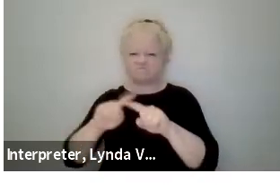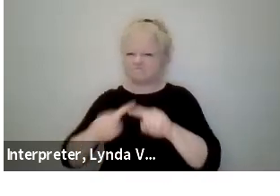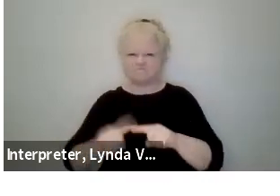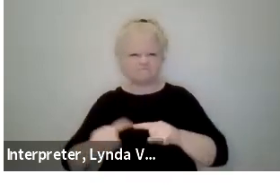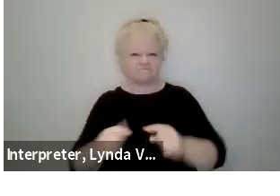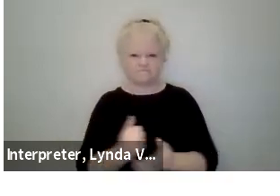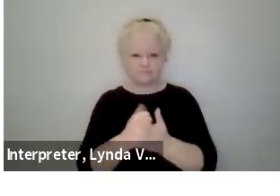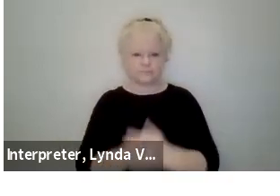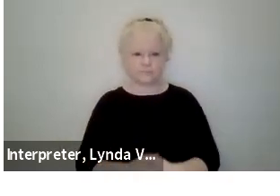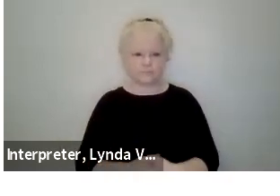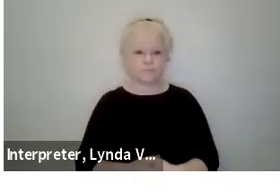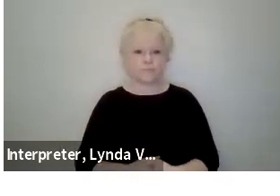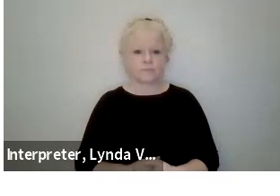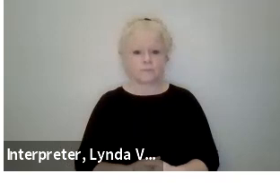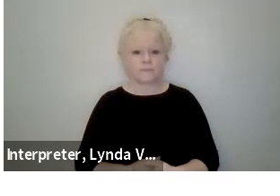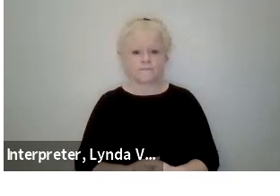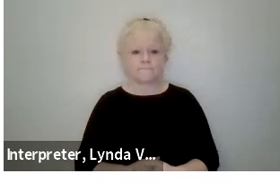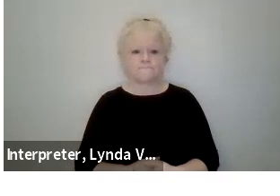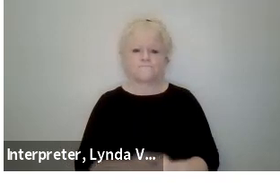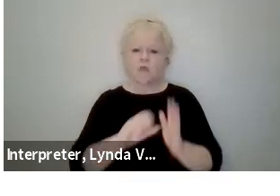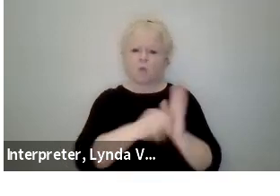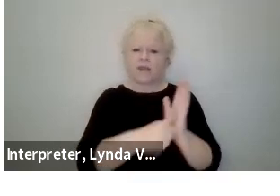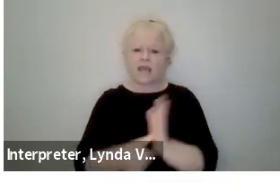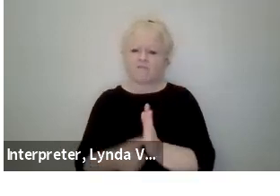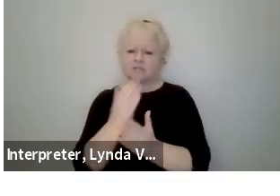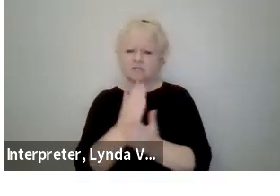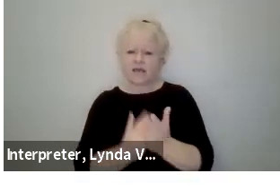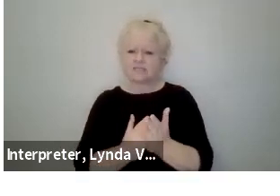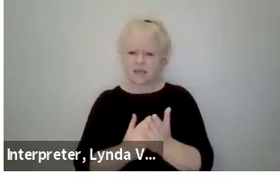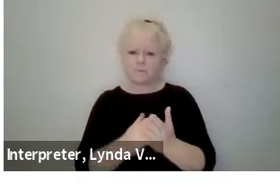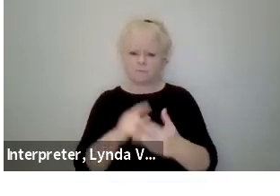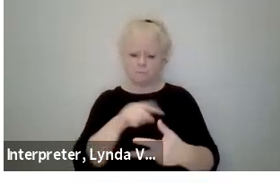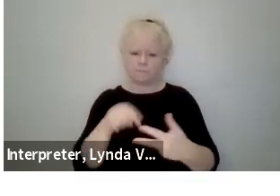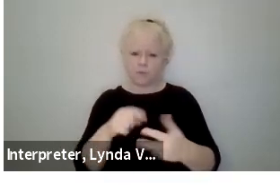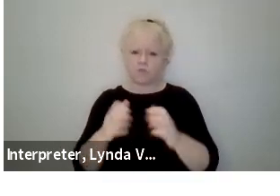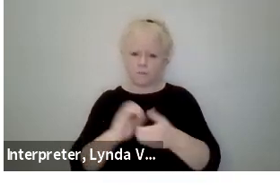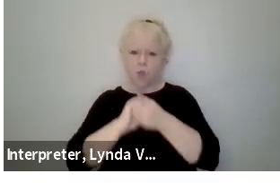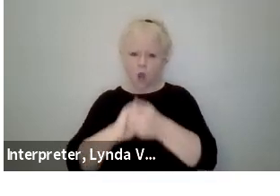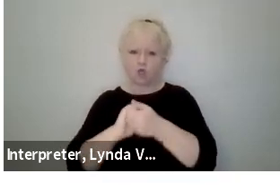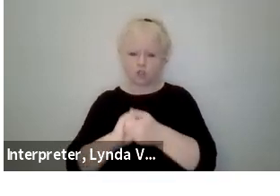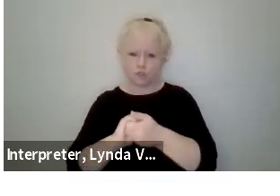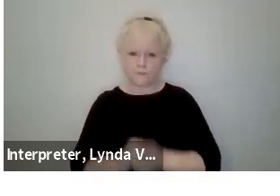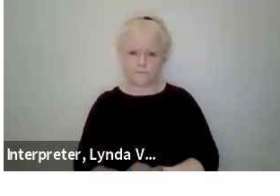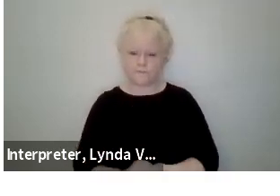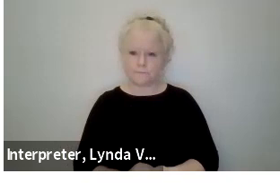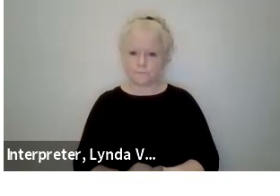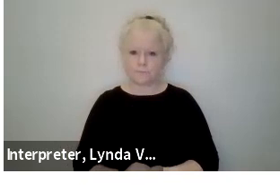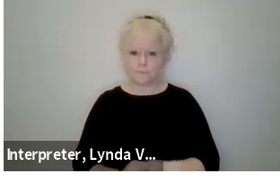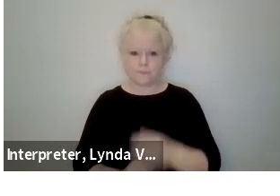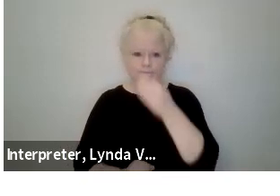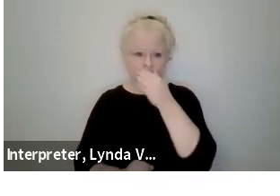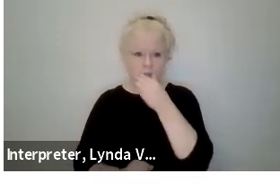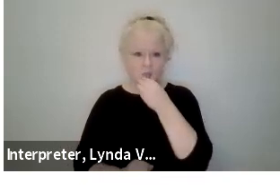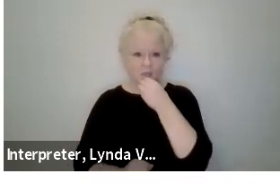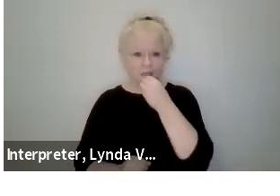minute to highlight some of these partnerships and how they've strengthened our program and our employees' success. The Florida